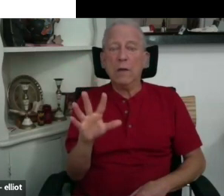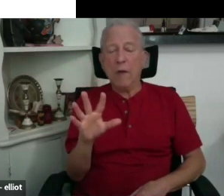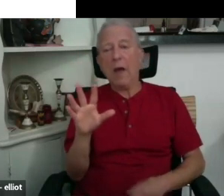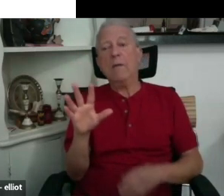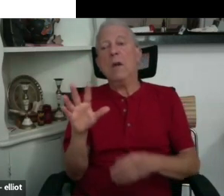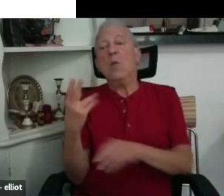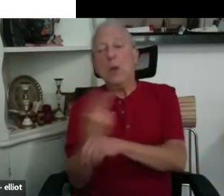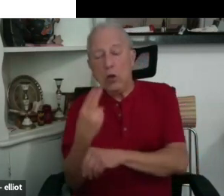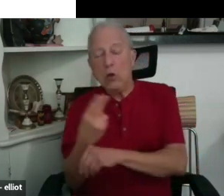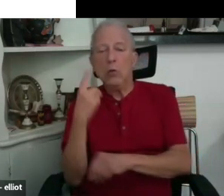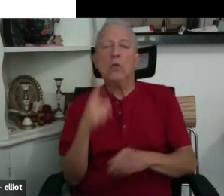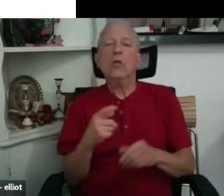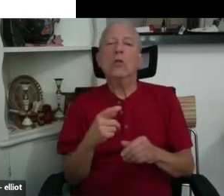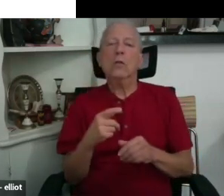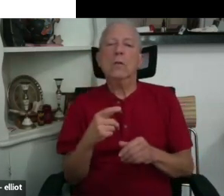terrorists supporting